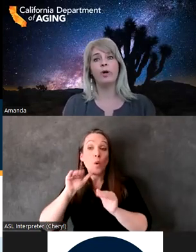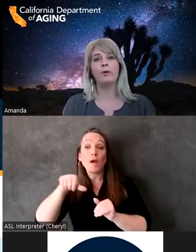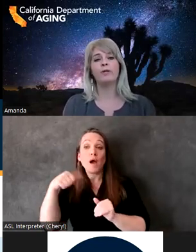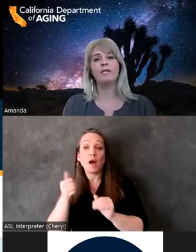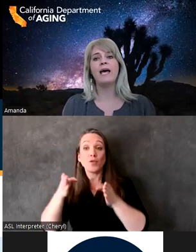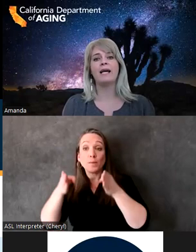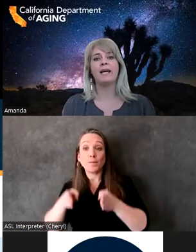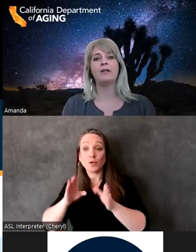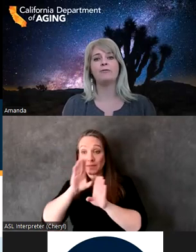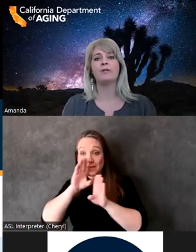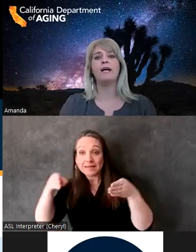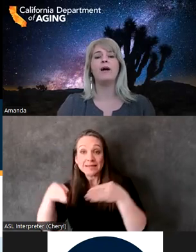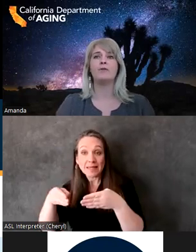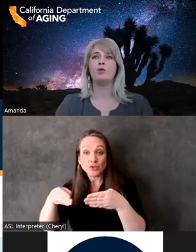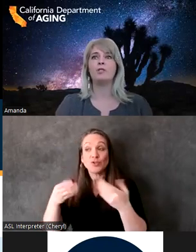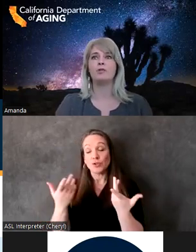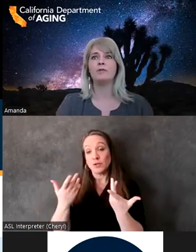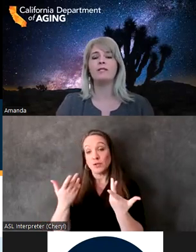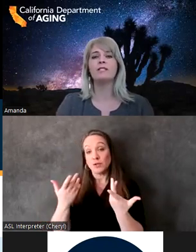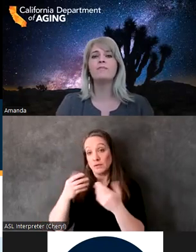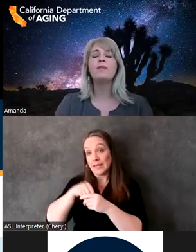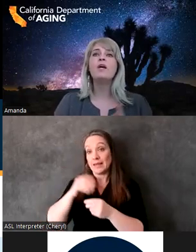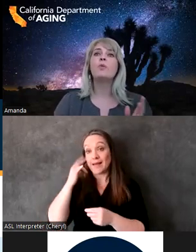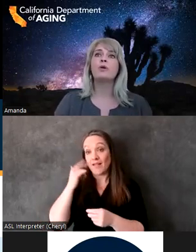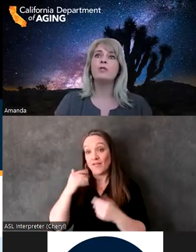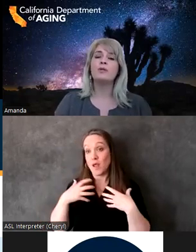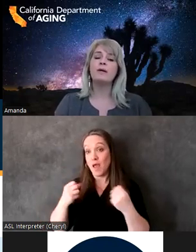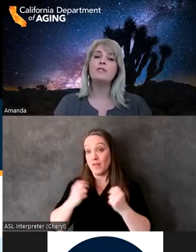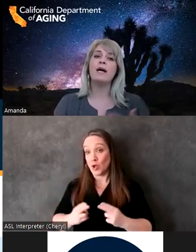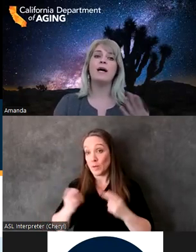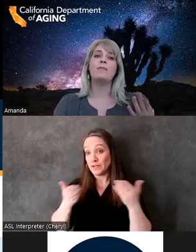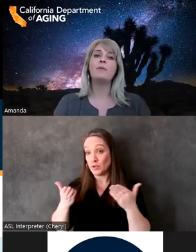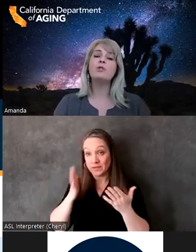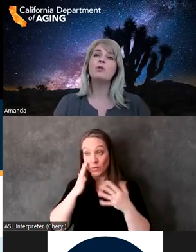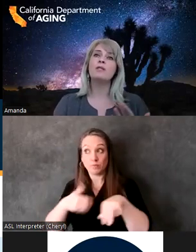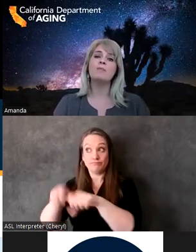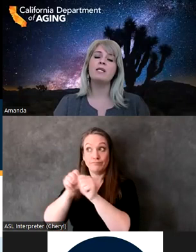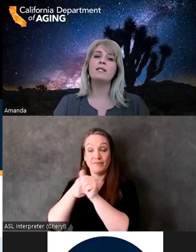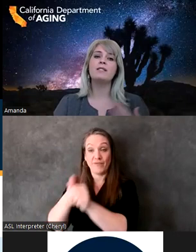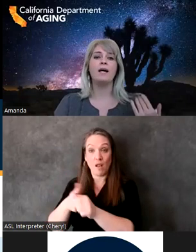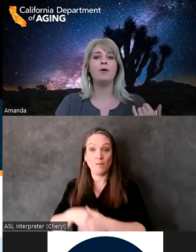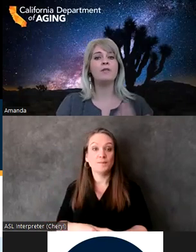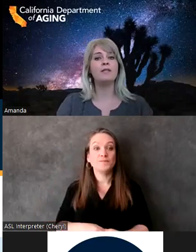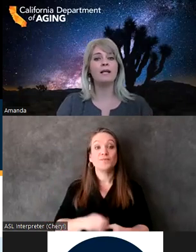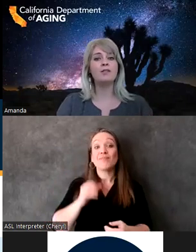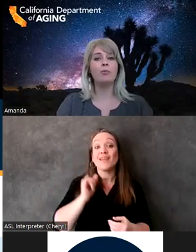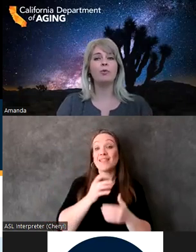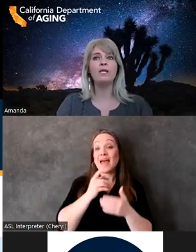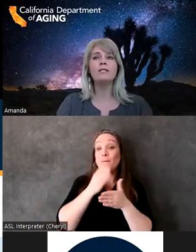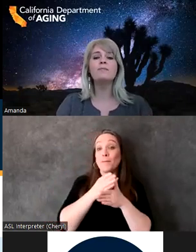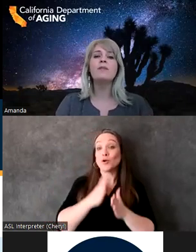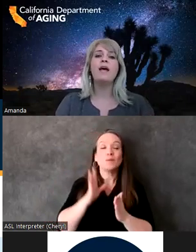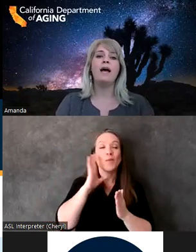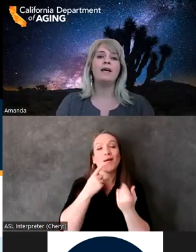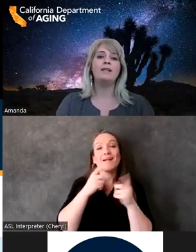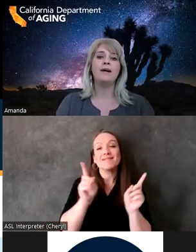data-driven priorities at California Health and Human Services. We are going to announce that membership in the meetings within the next couple of